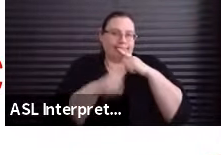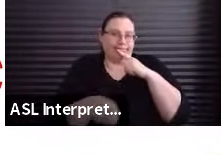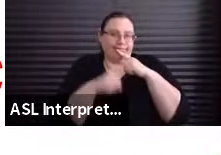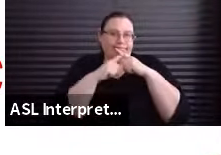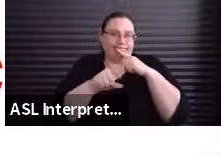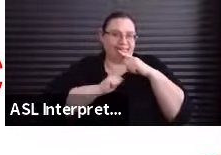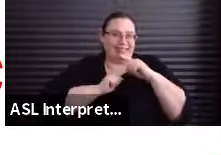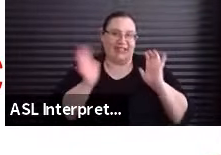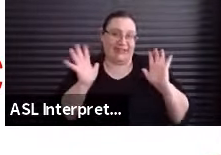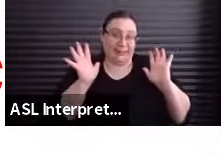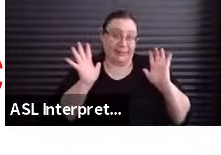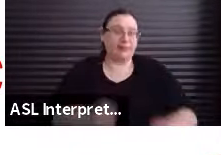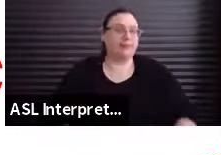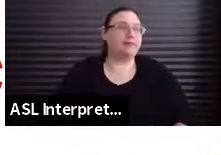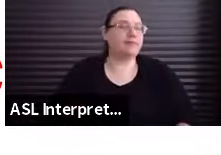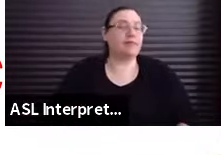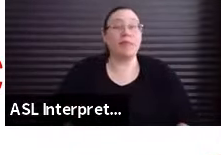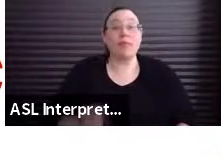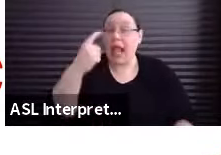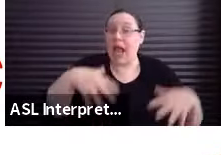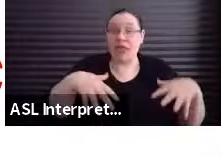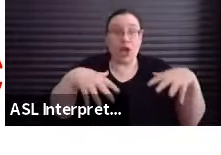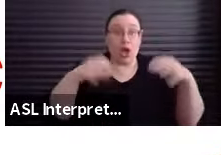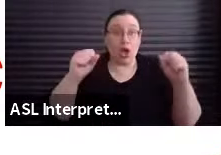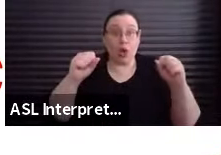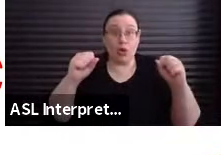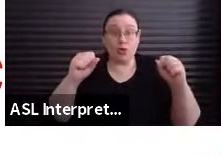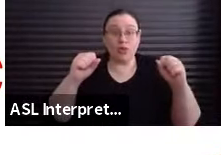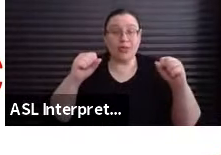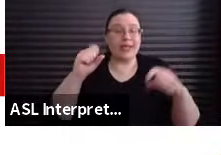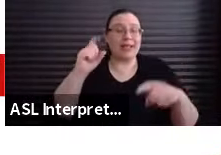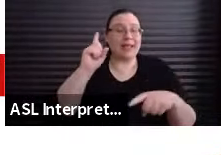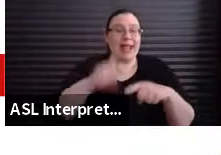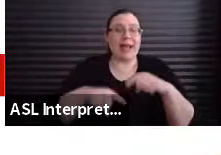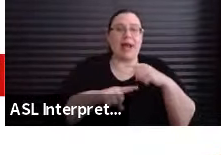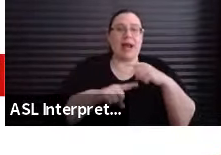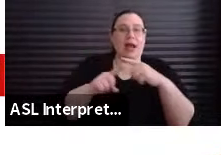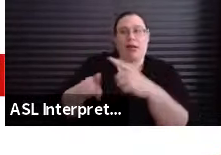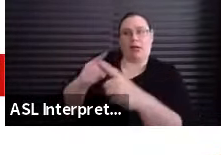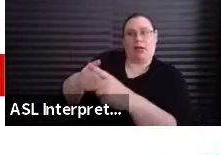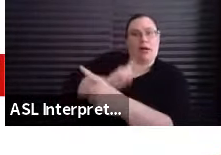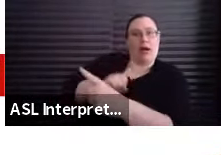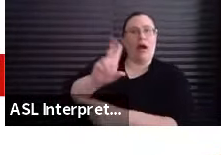yourself, and the host cannot unmute you for you.